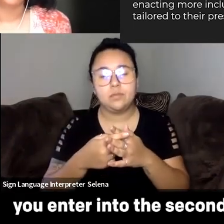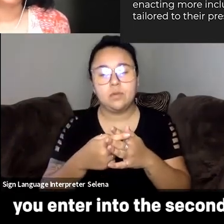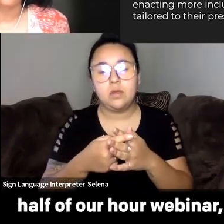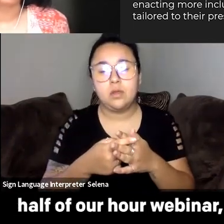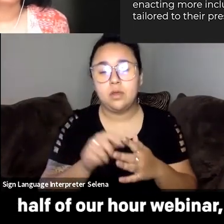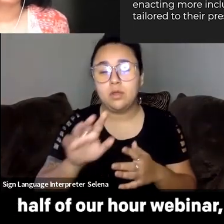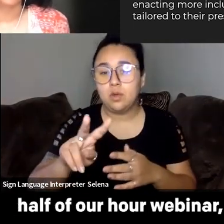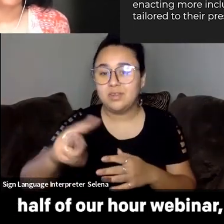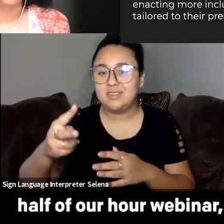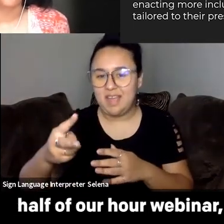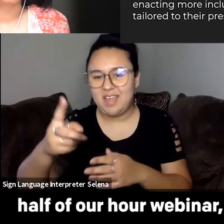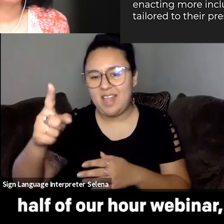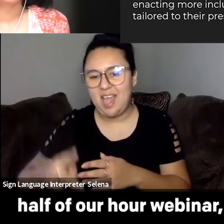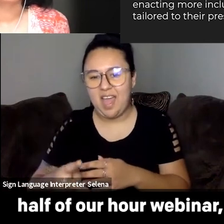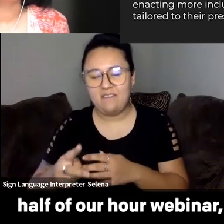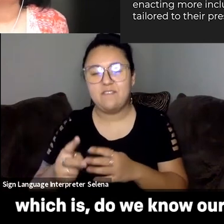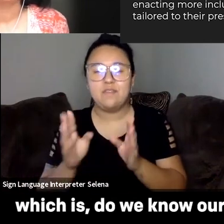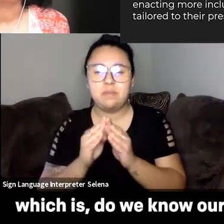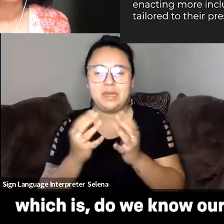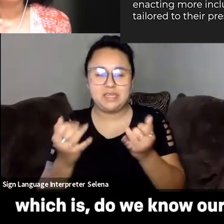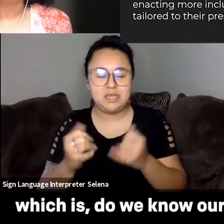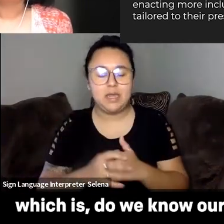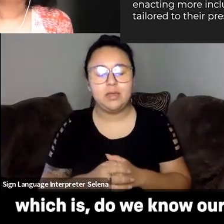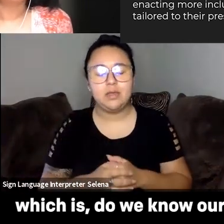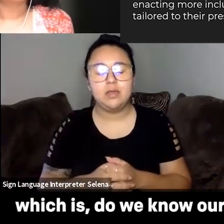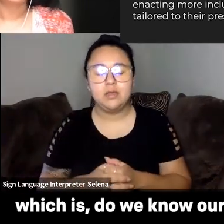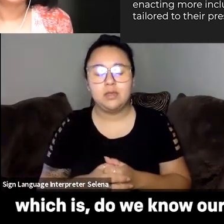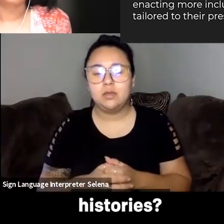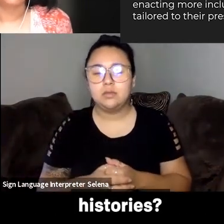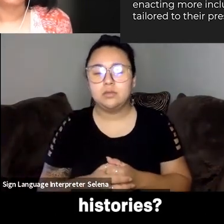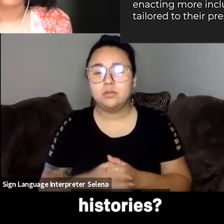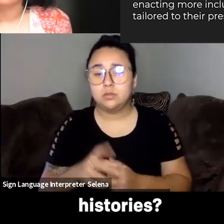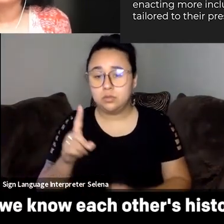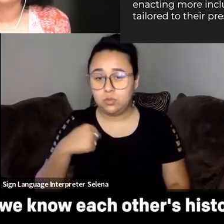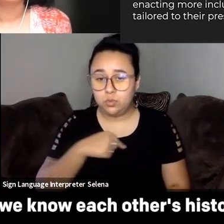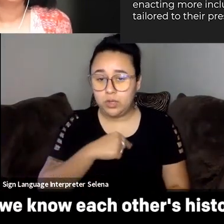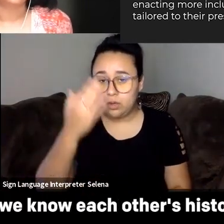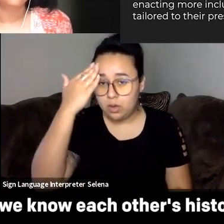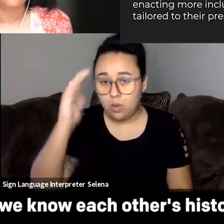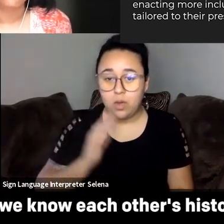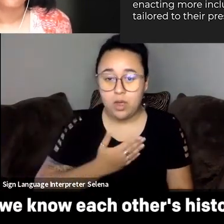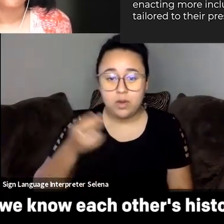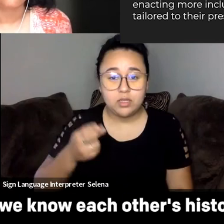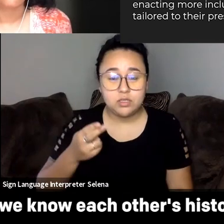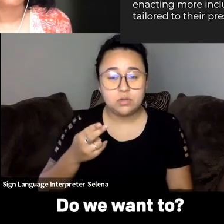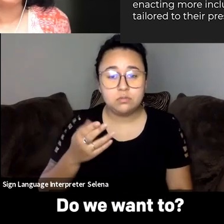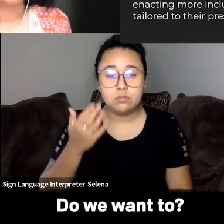the second half of our webinar, which is, do we know our histories? Do we know each other's histories? Do we want